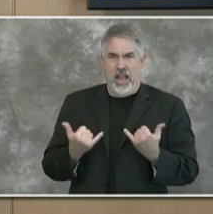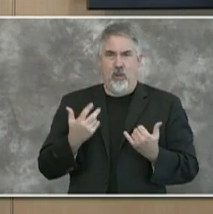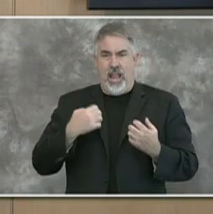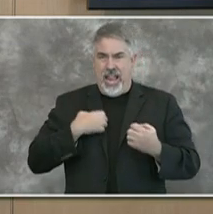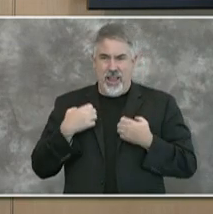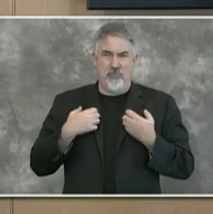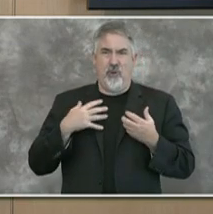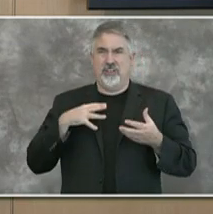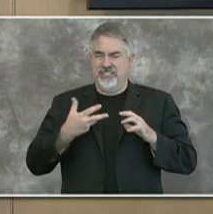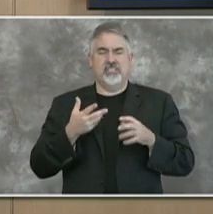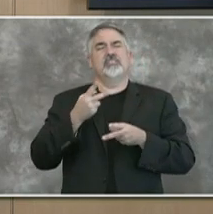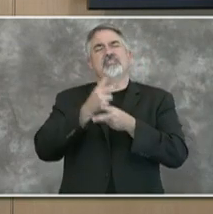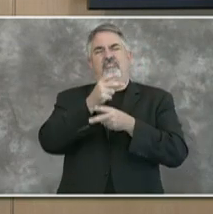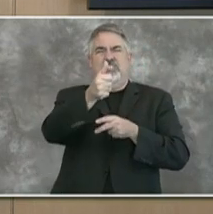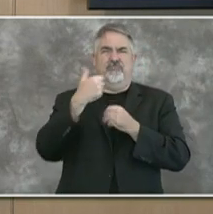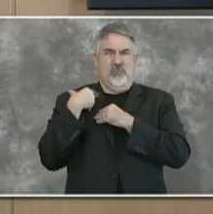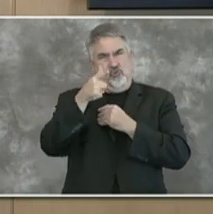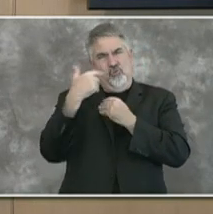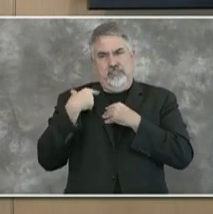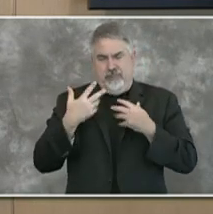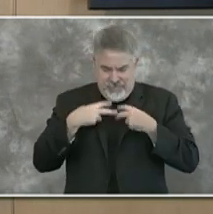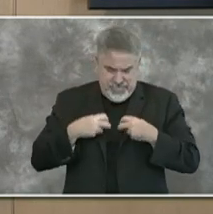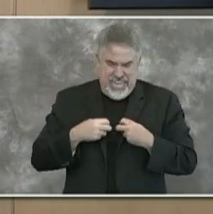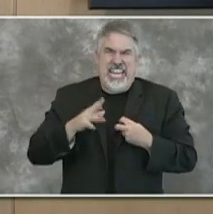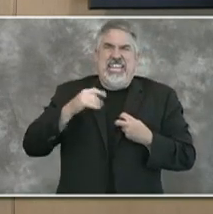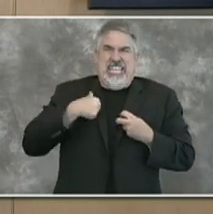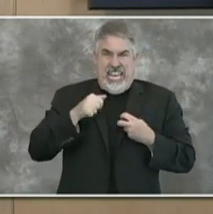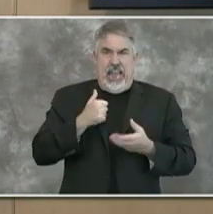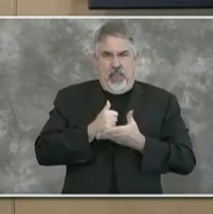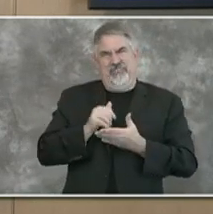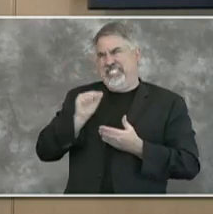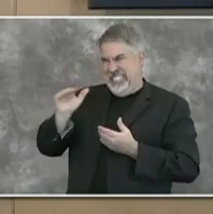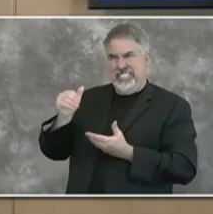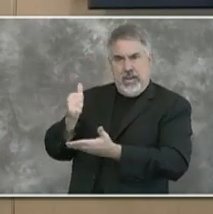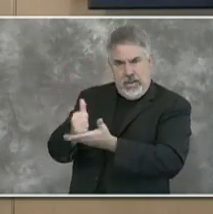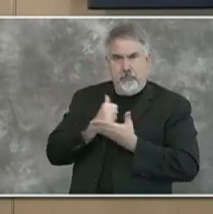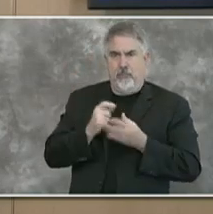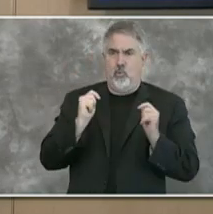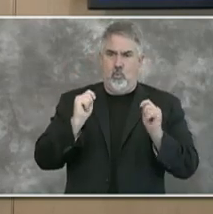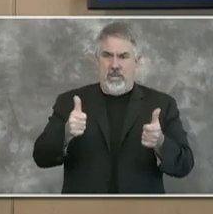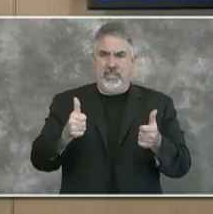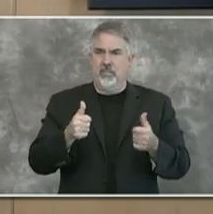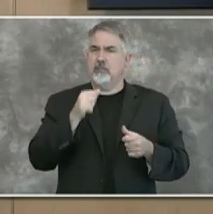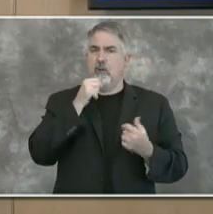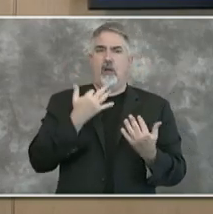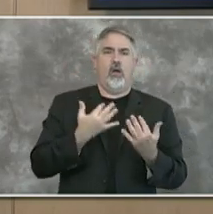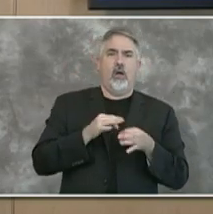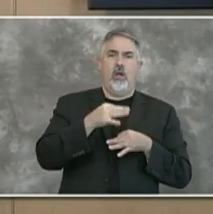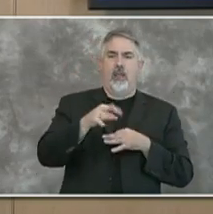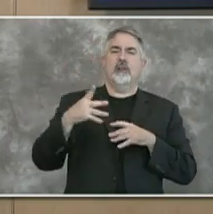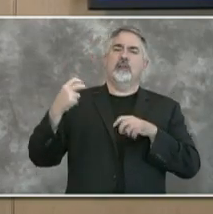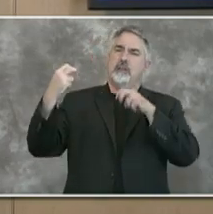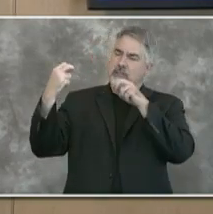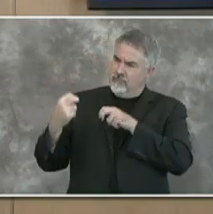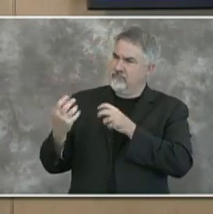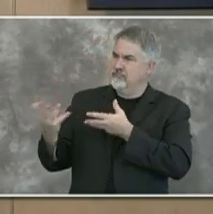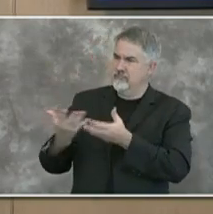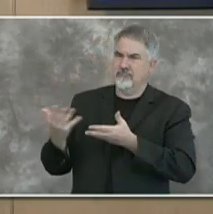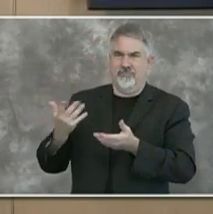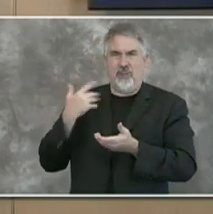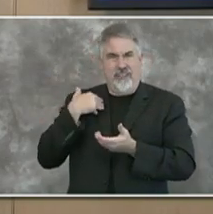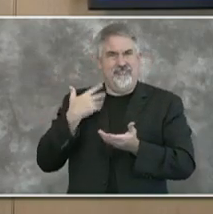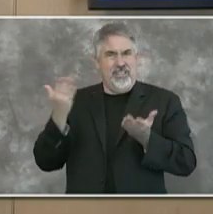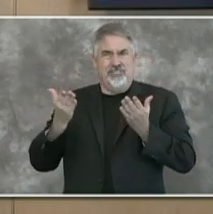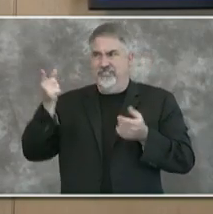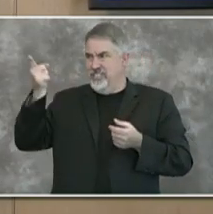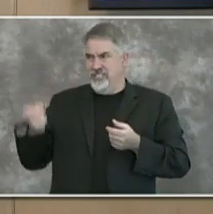to people about how we're doing. That we, in fact, make this kind of check-in with ourselves and with someone